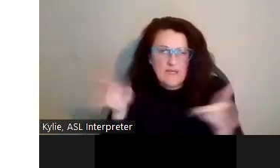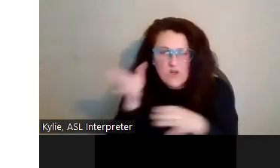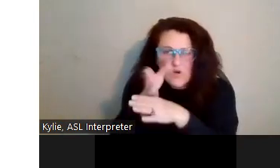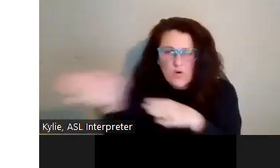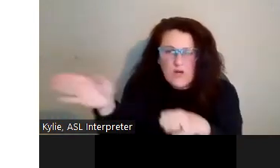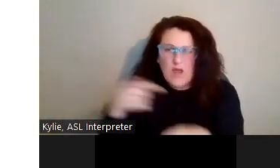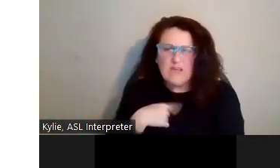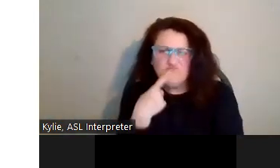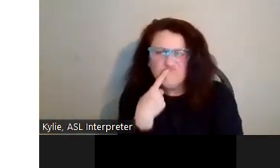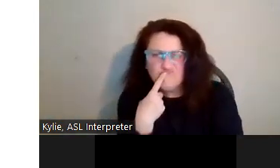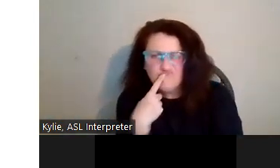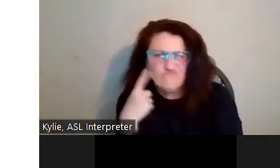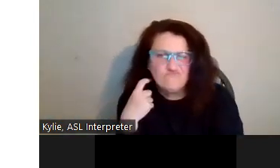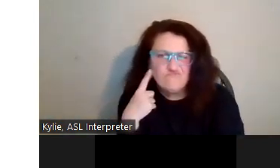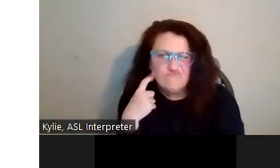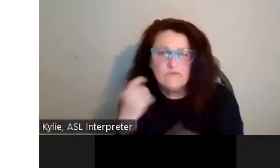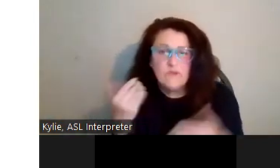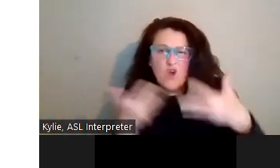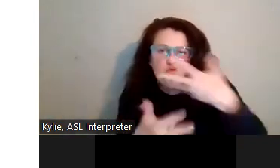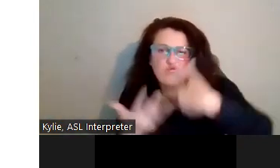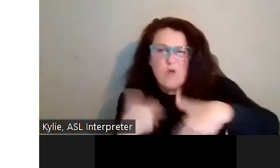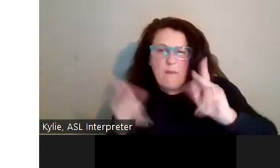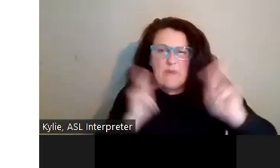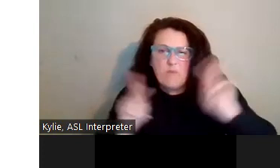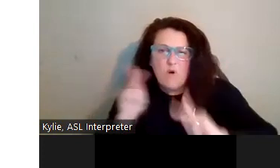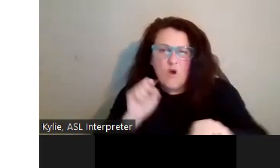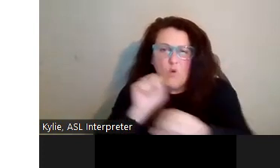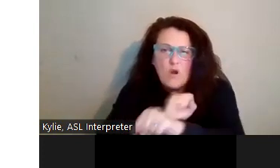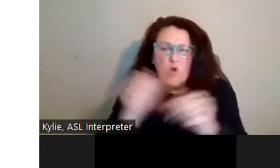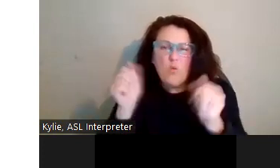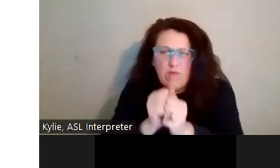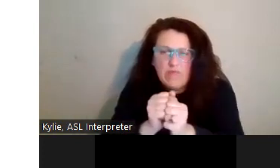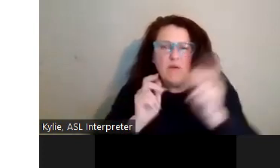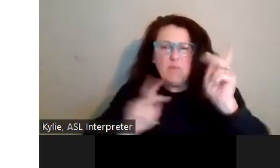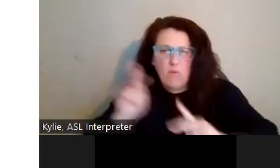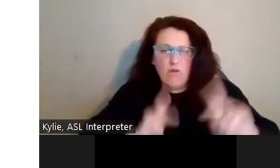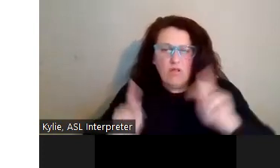I really needed to be around people. I needed to work with people.